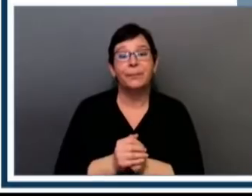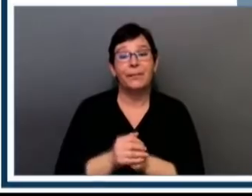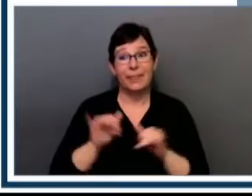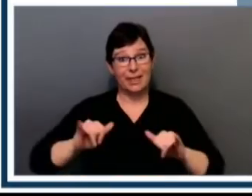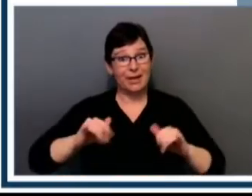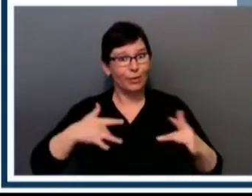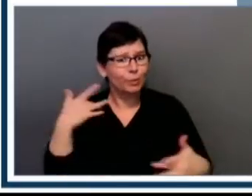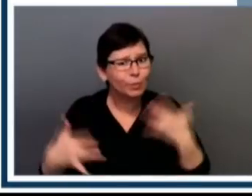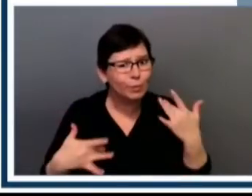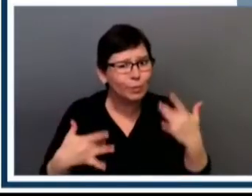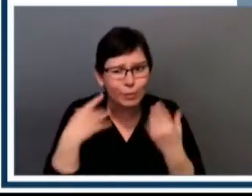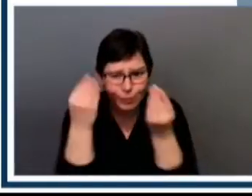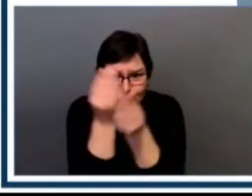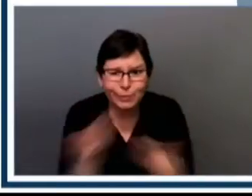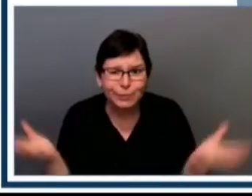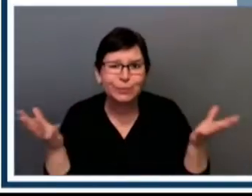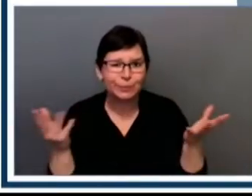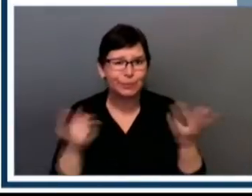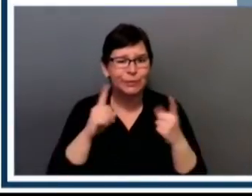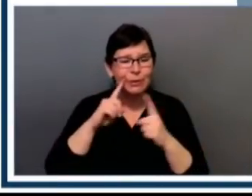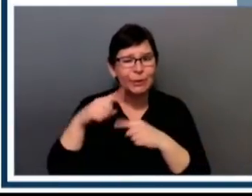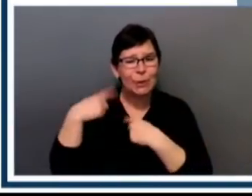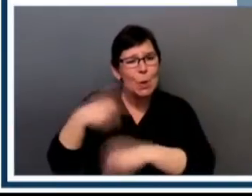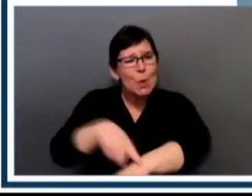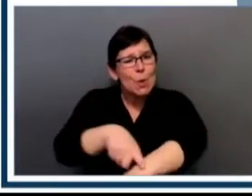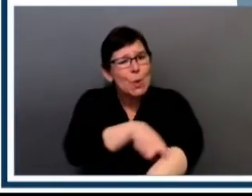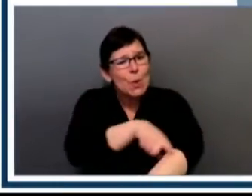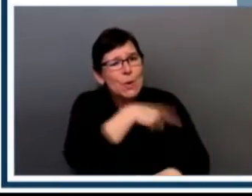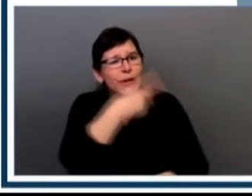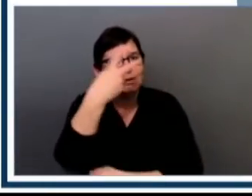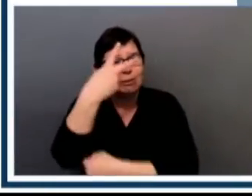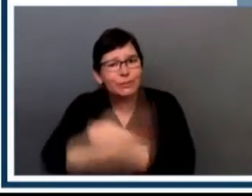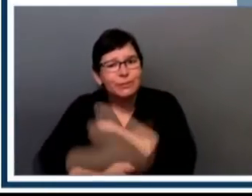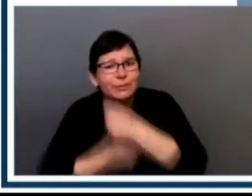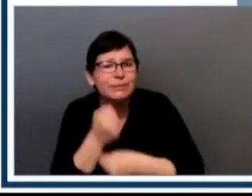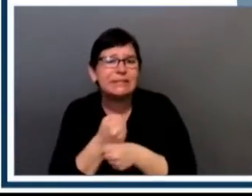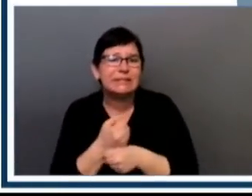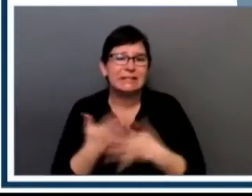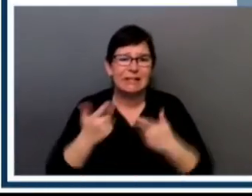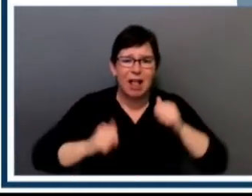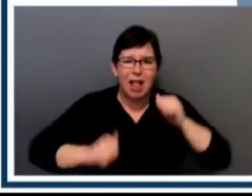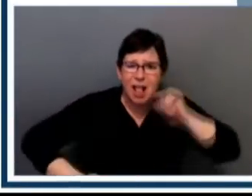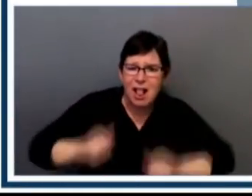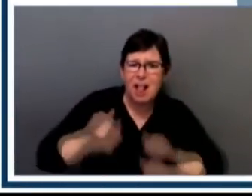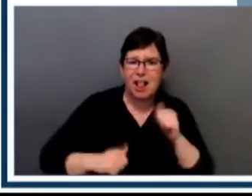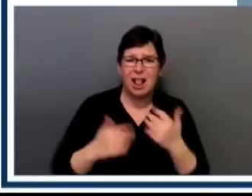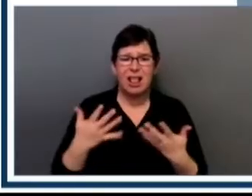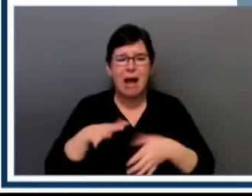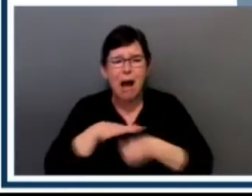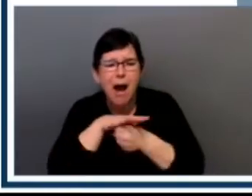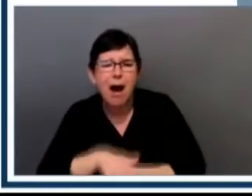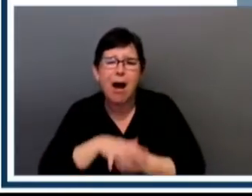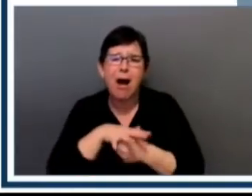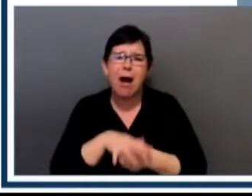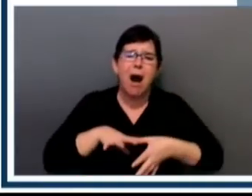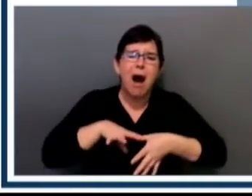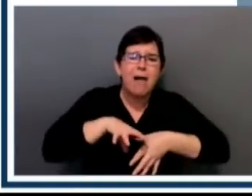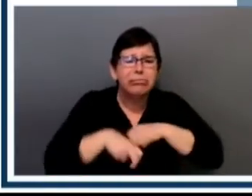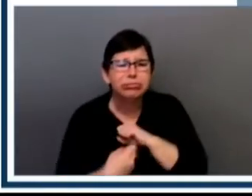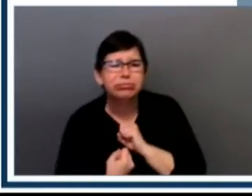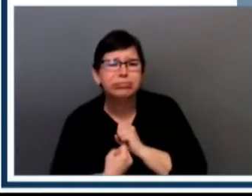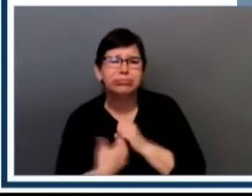lost loved ones, those who work in healthcare, long-term care, and schools, those who own their own business or work in the